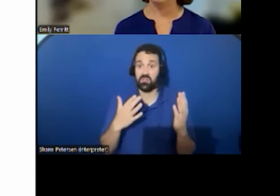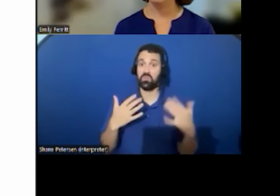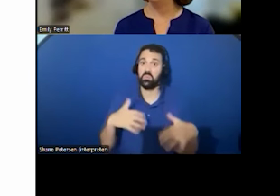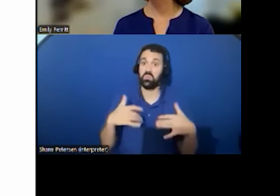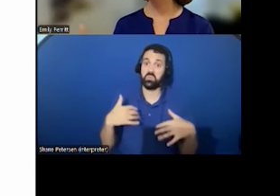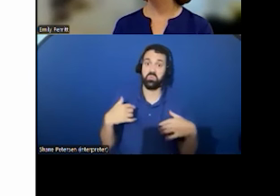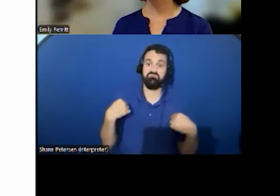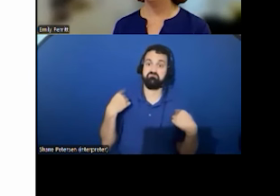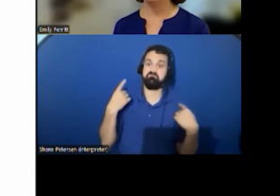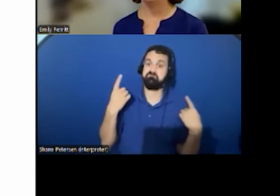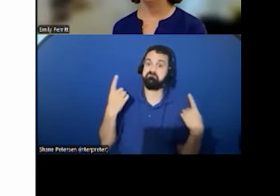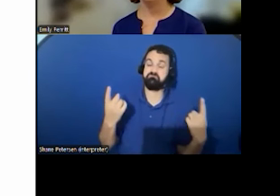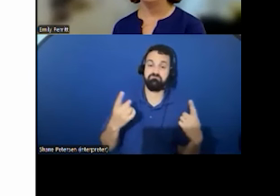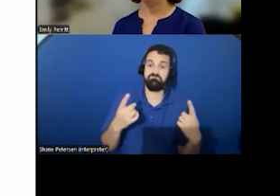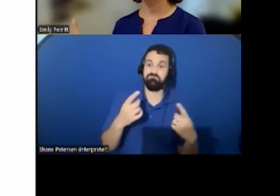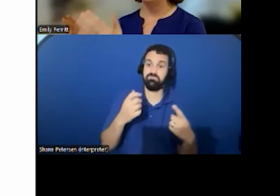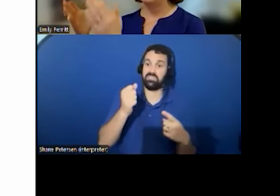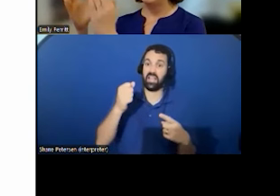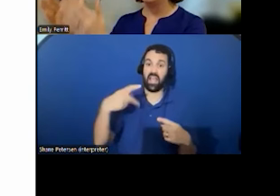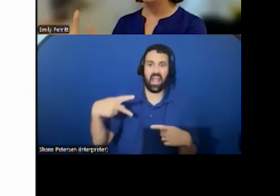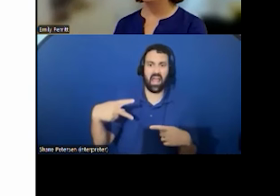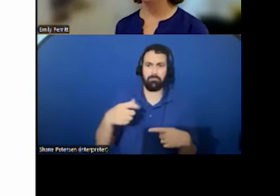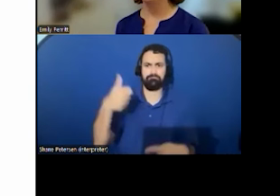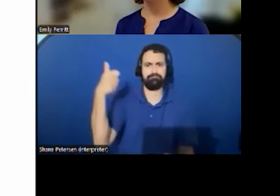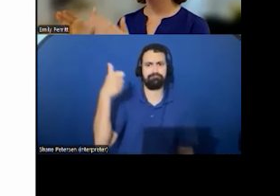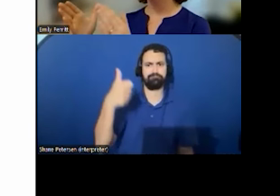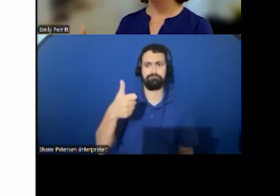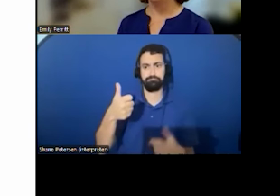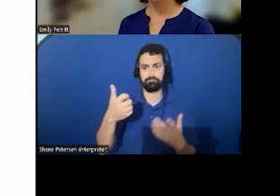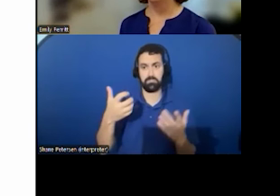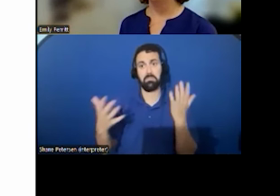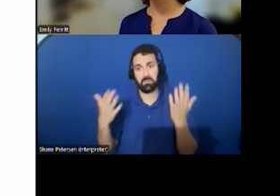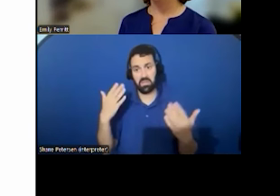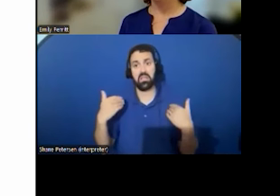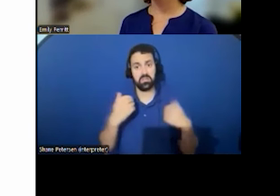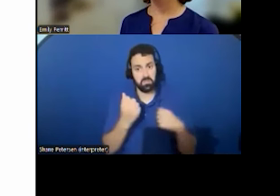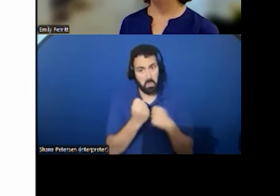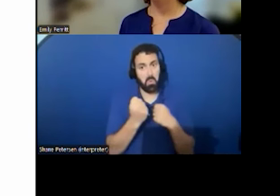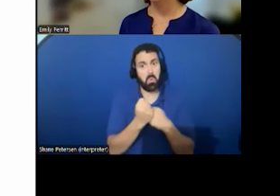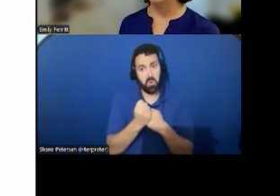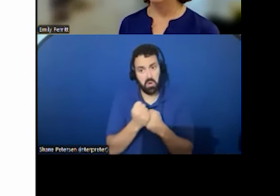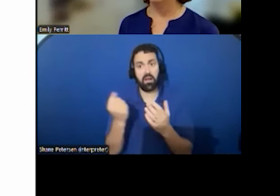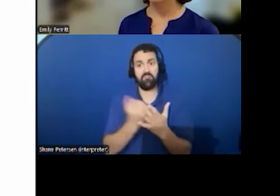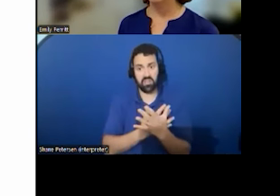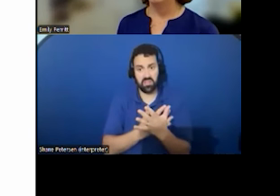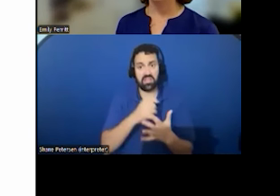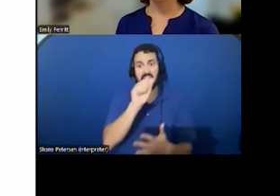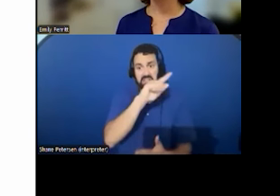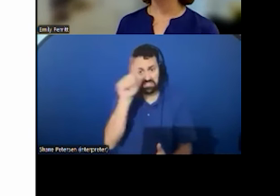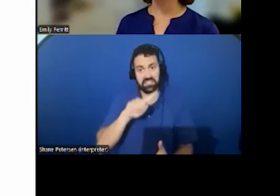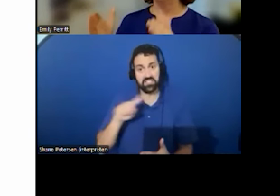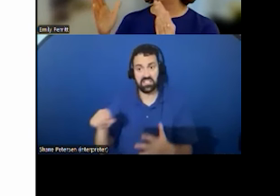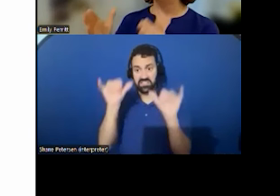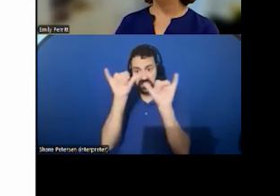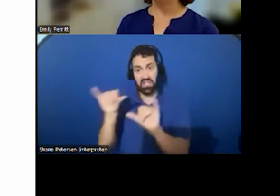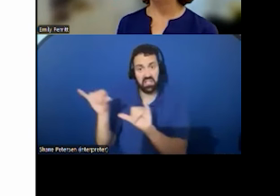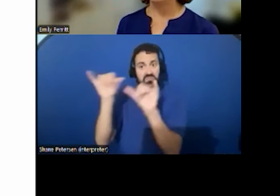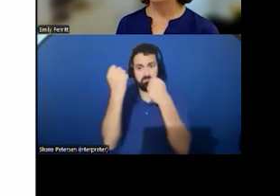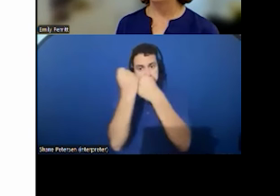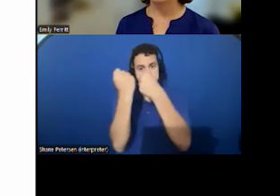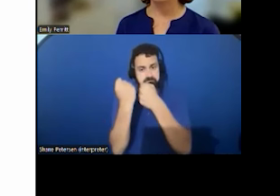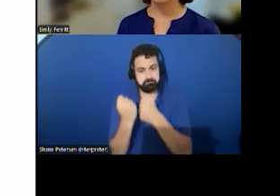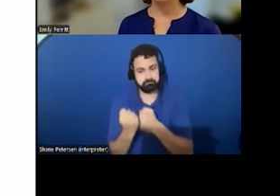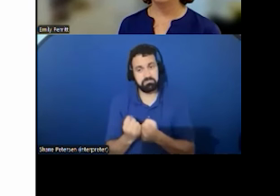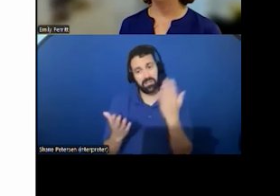gone through many iterations, and they actually do support every single standard. But if it does